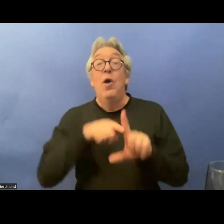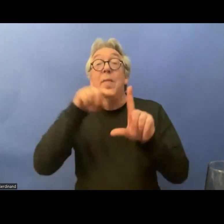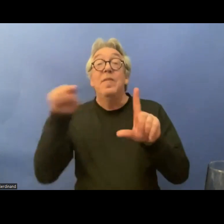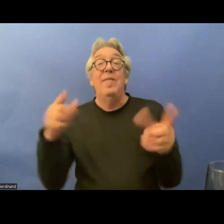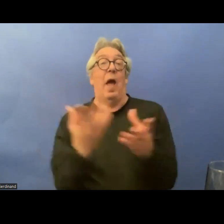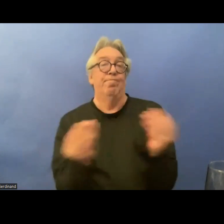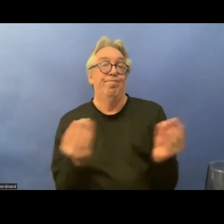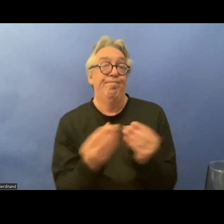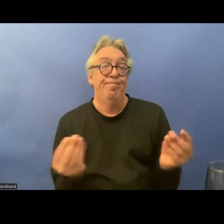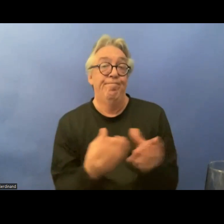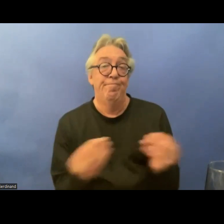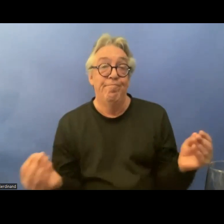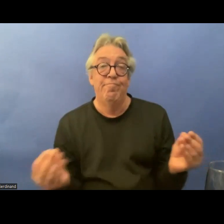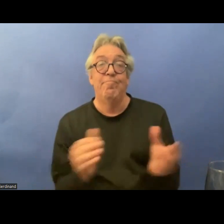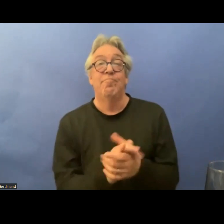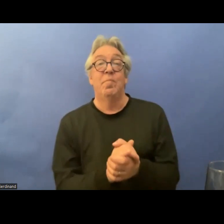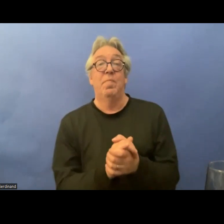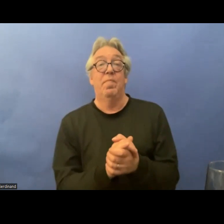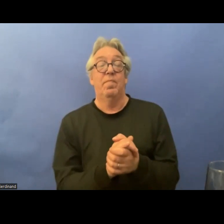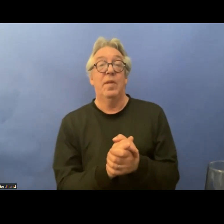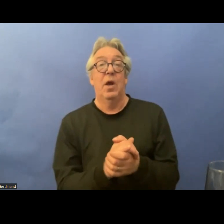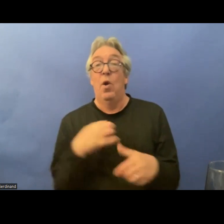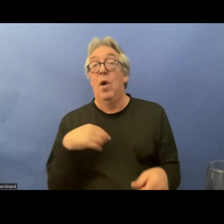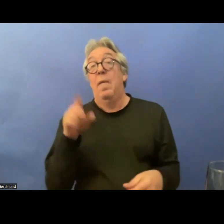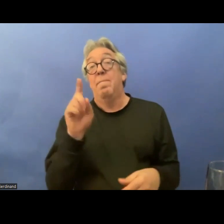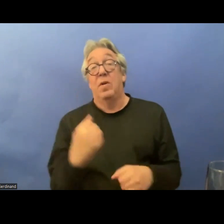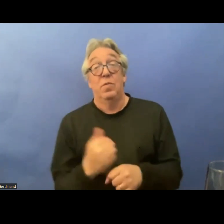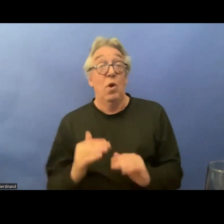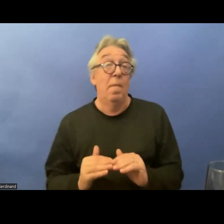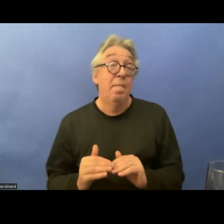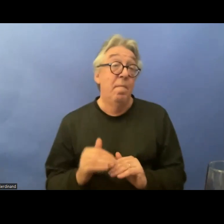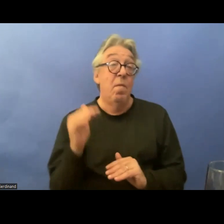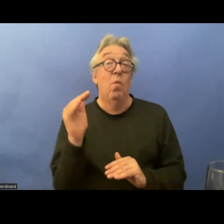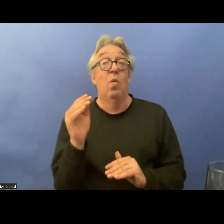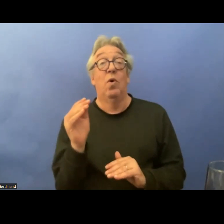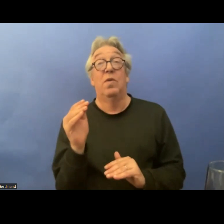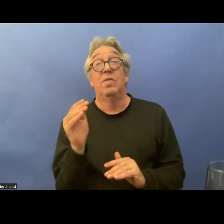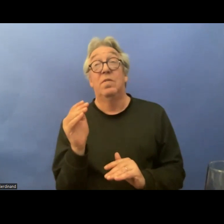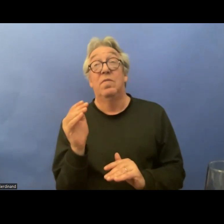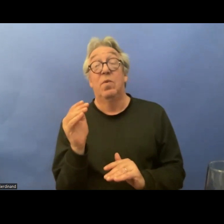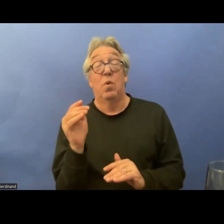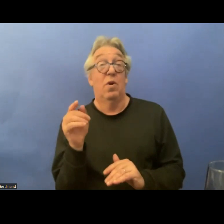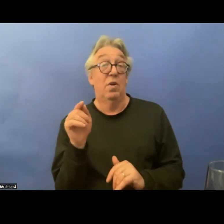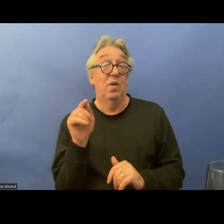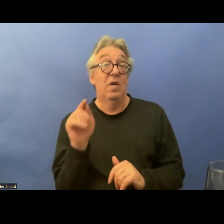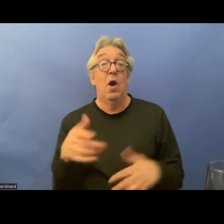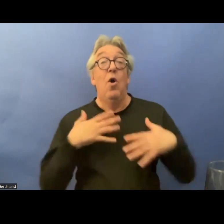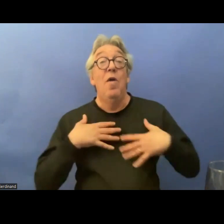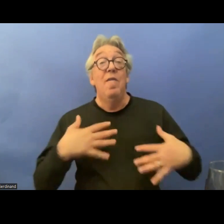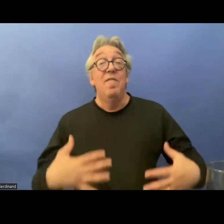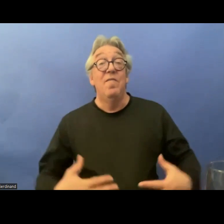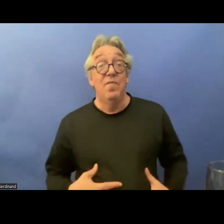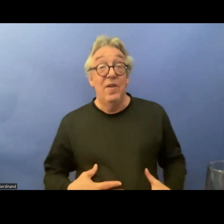disabilities in affected populations. We still need to do more in order to address the persistent barriers in physical and